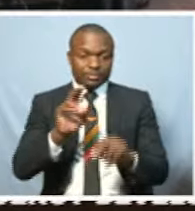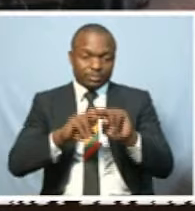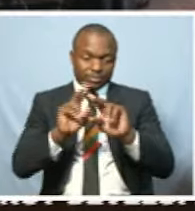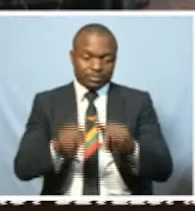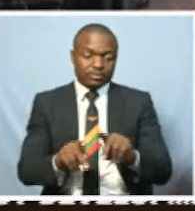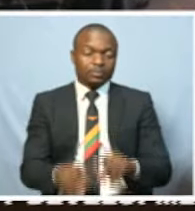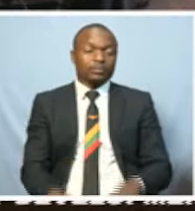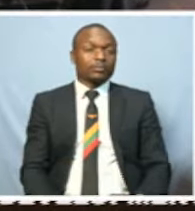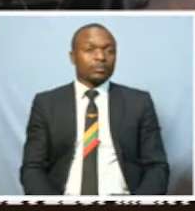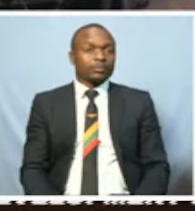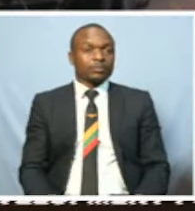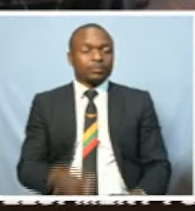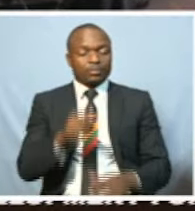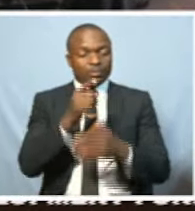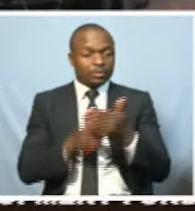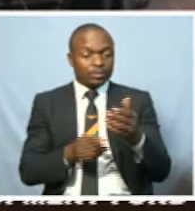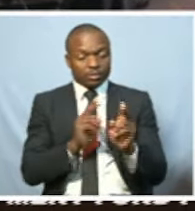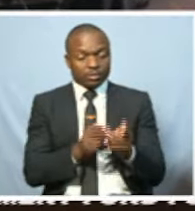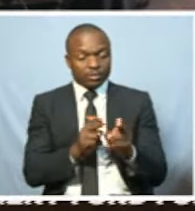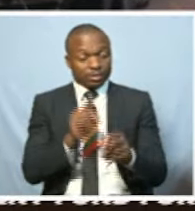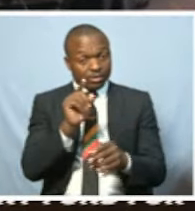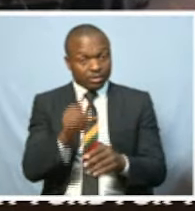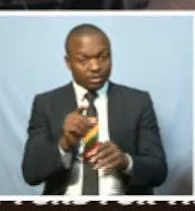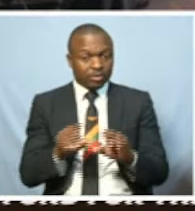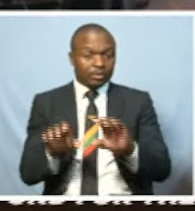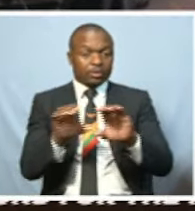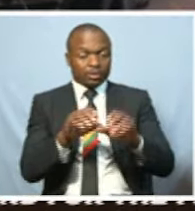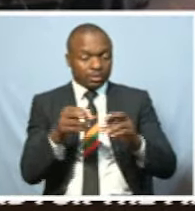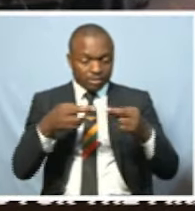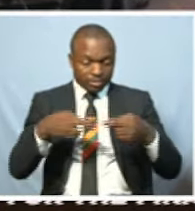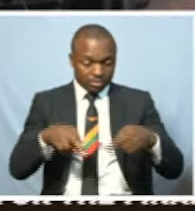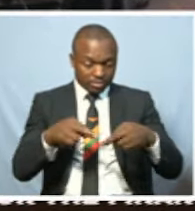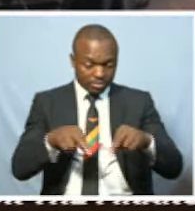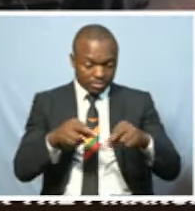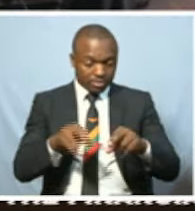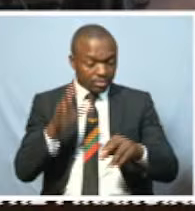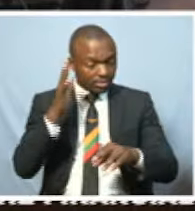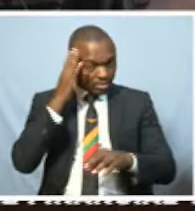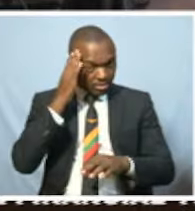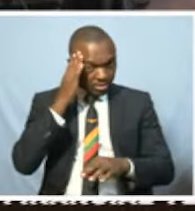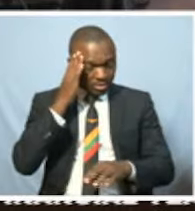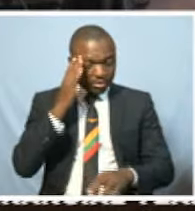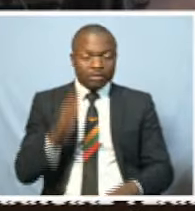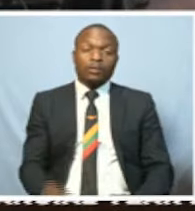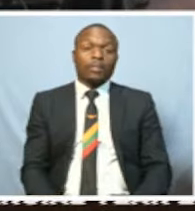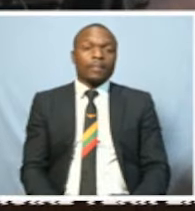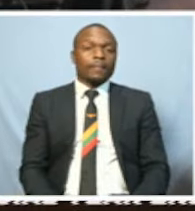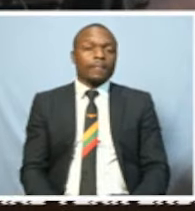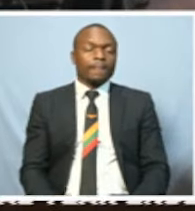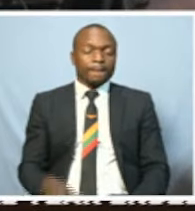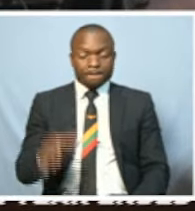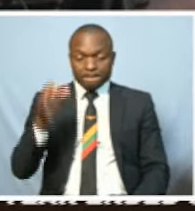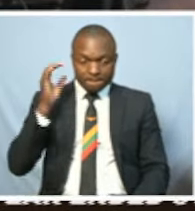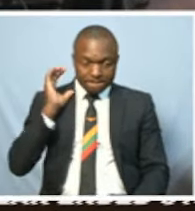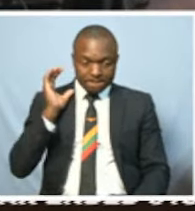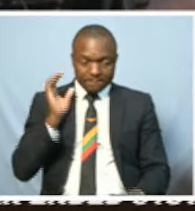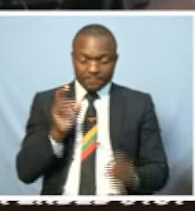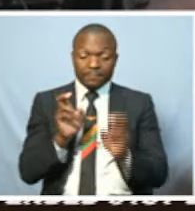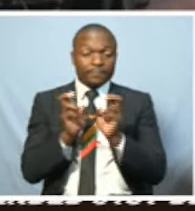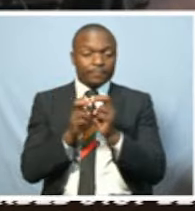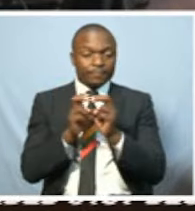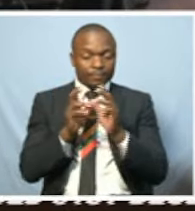What is the response? Did you undertake due diligence to ascertain the capacity of the contractor